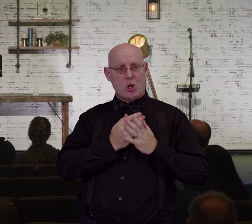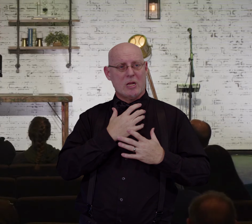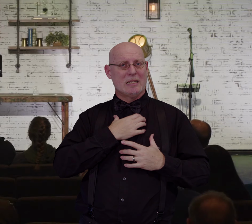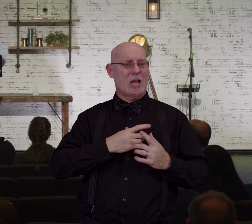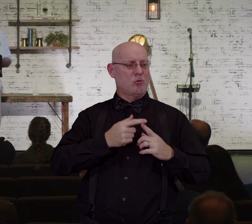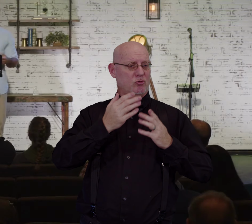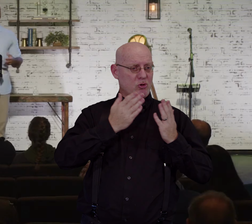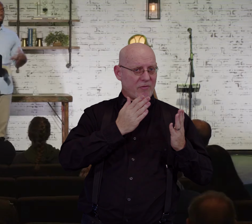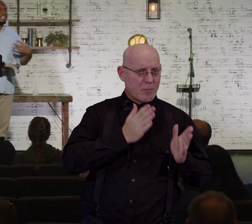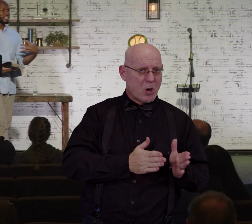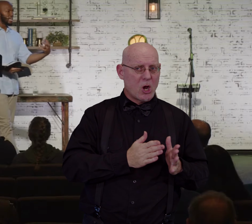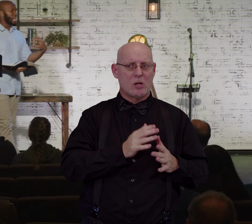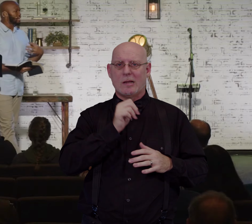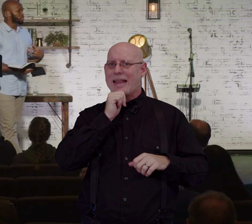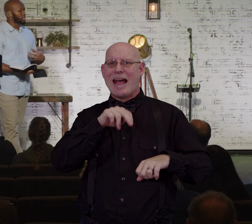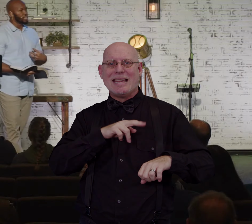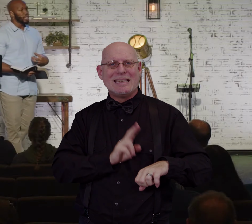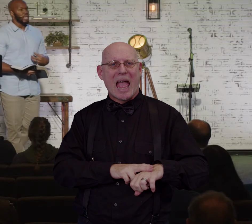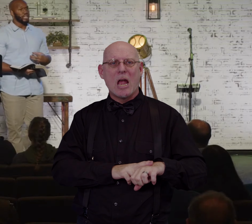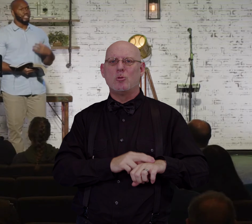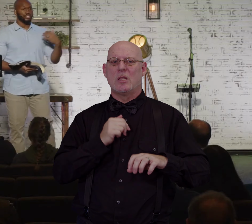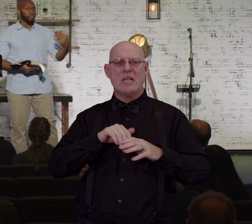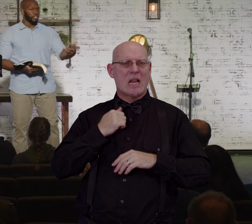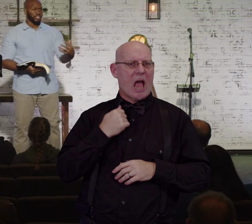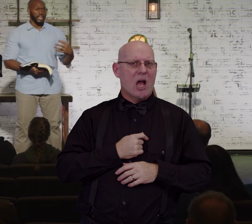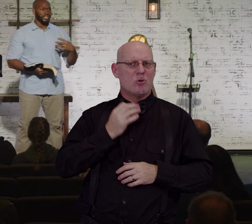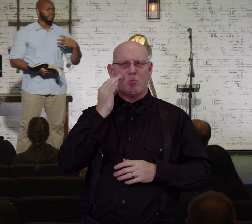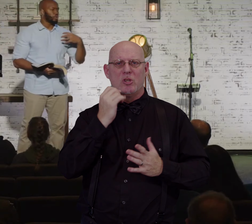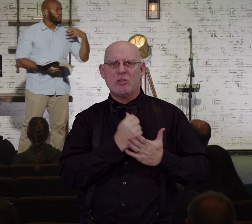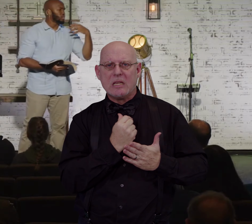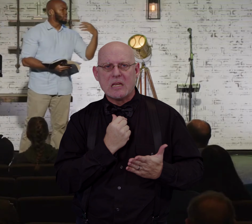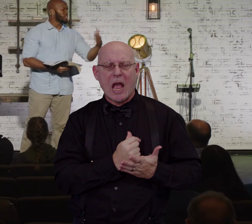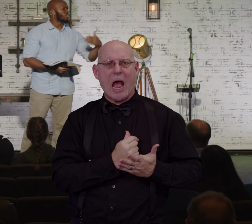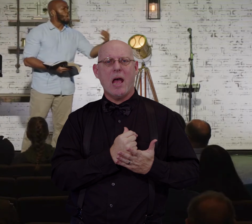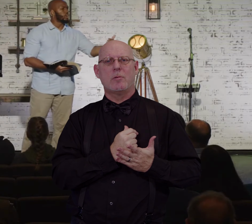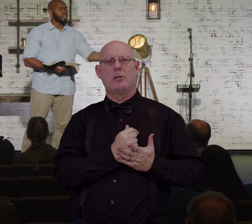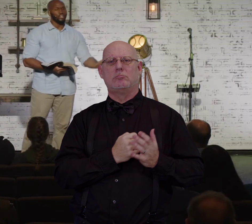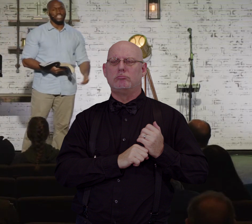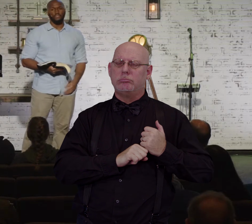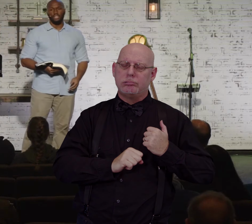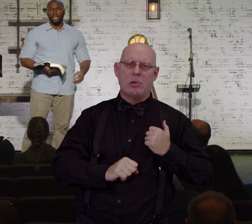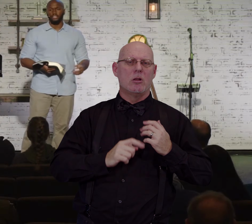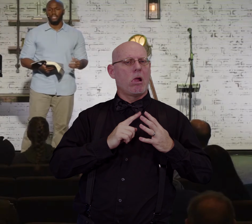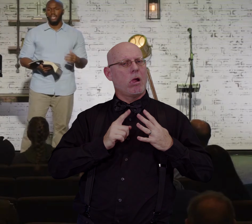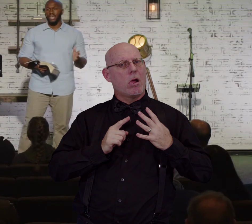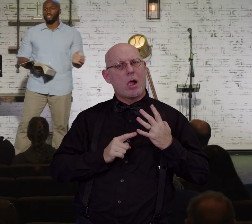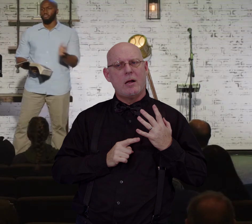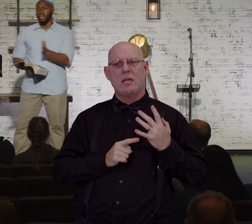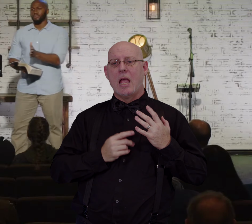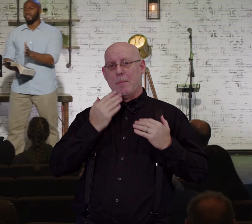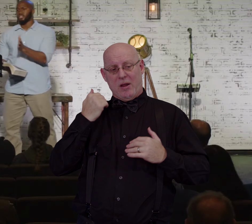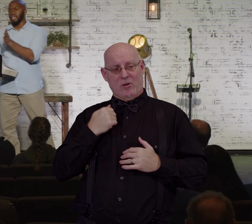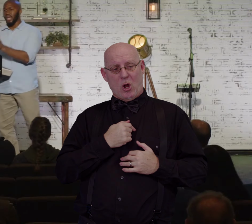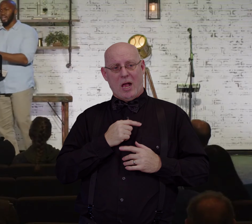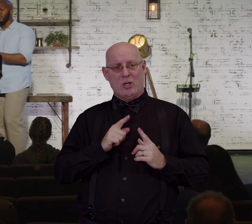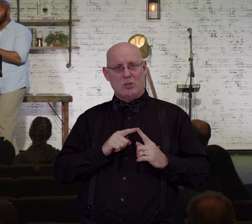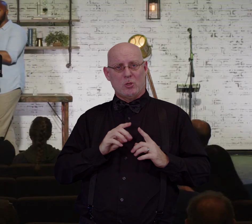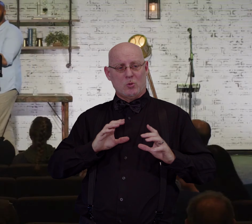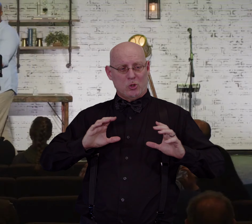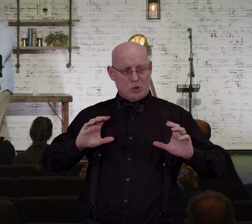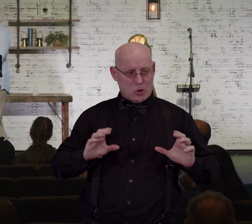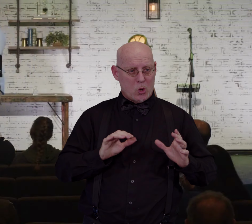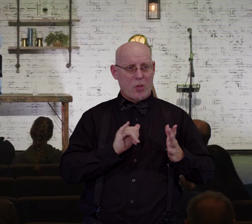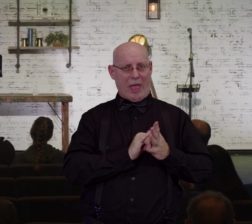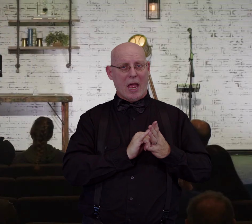to serve someone, something that's not naturally in us to preach the gospel, we can go on and on down the lines. It's better for us to err, if we